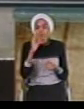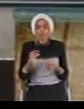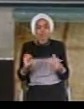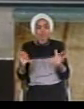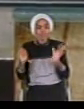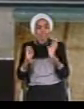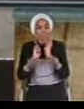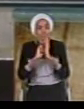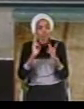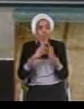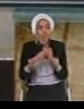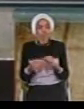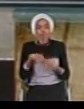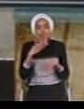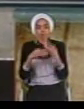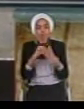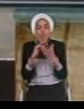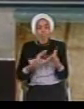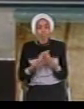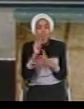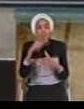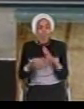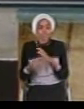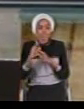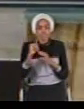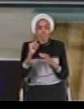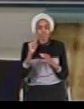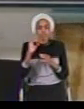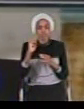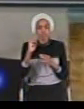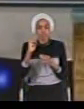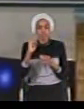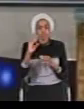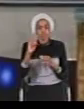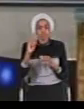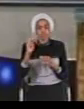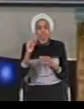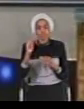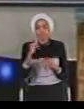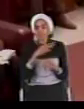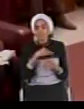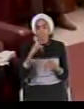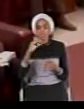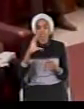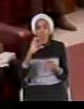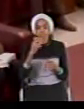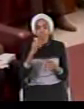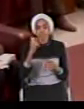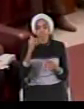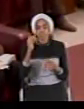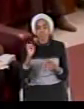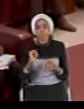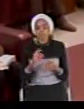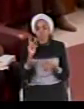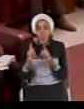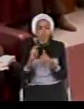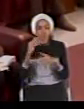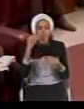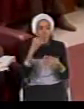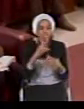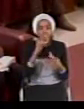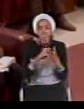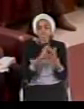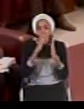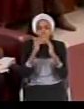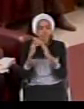in Macedonia and Achaia. And you know, the Macedonians and the people of Achaia, they were saying, look at them, they have